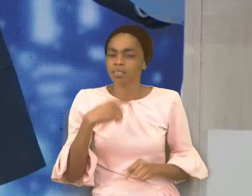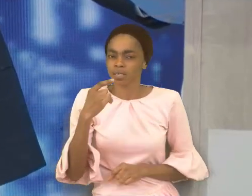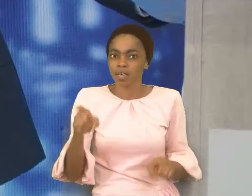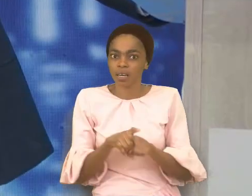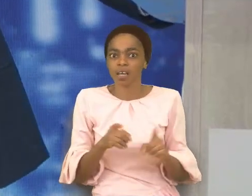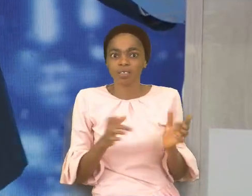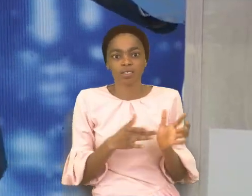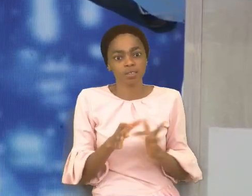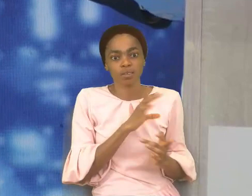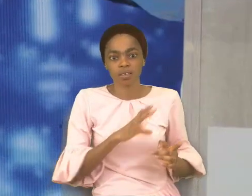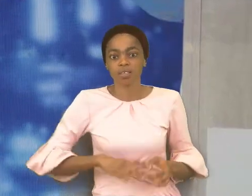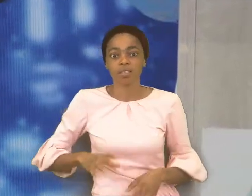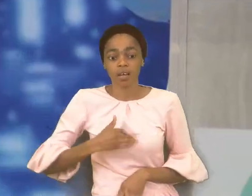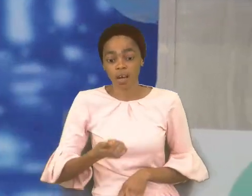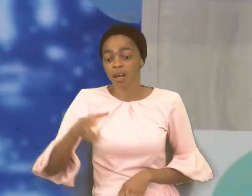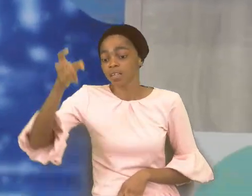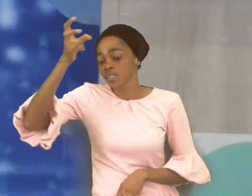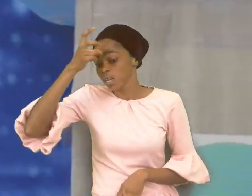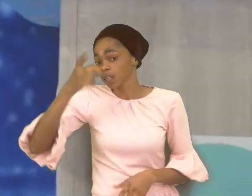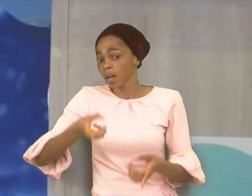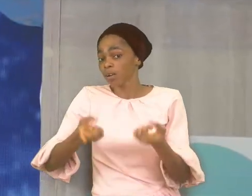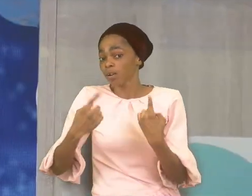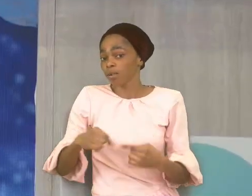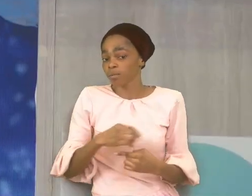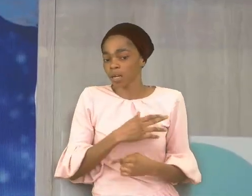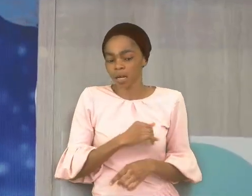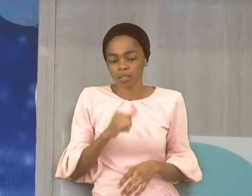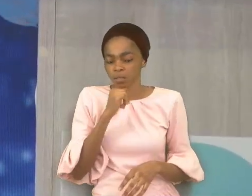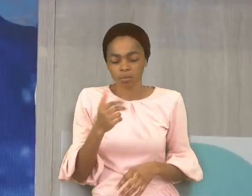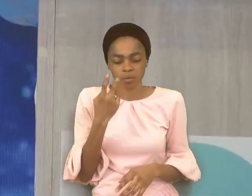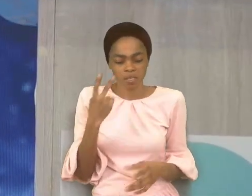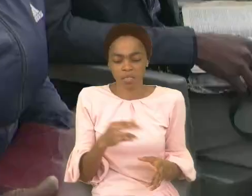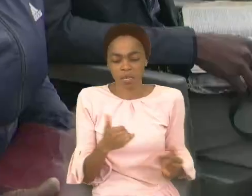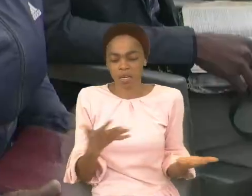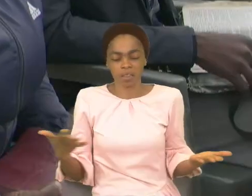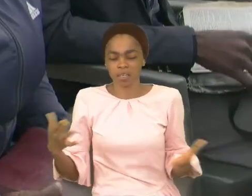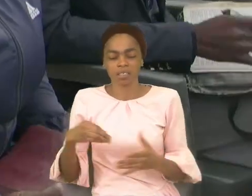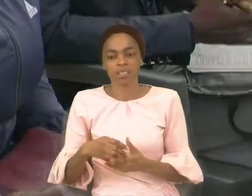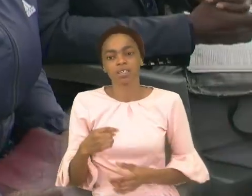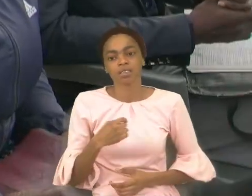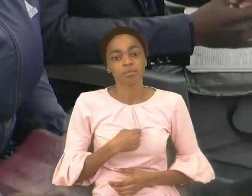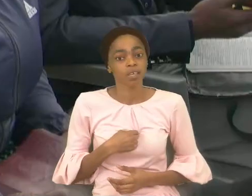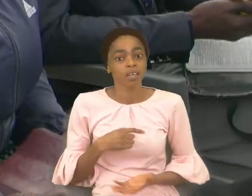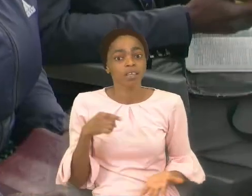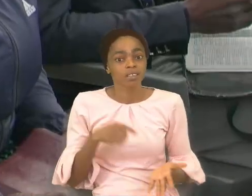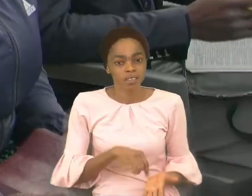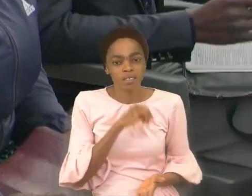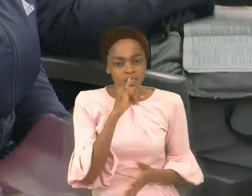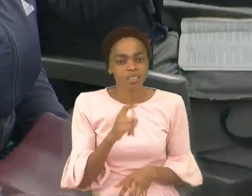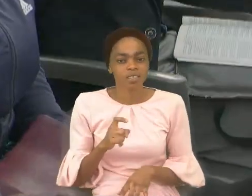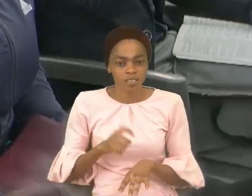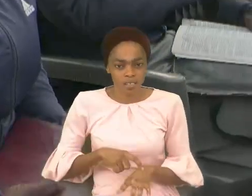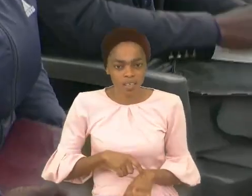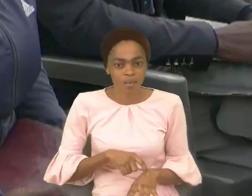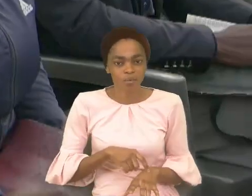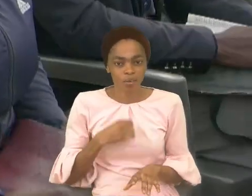has nothing in me. This is the hour of your being purified. He will purify you. And